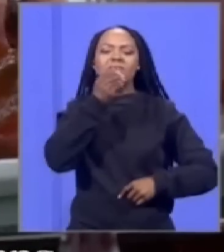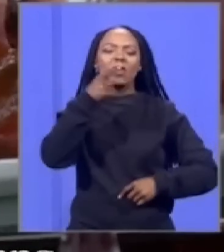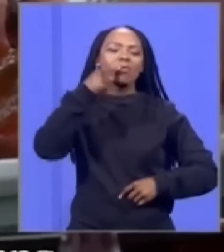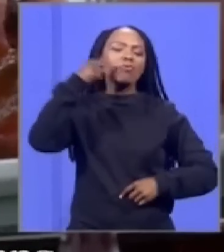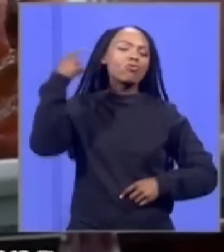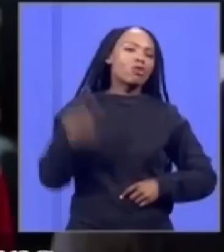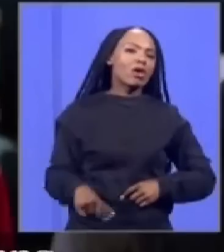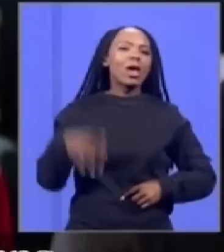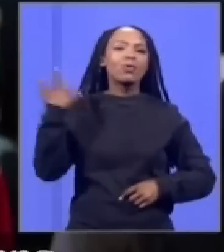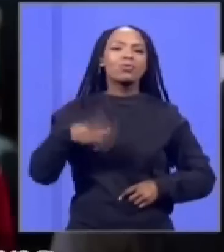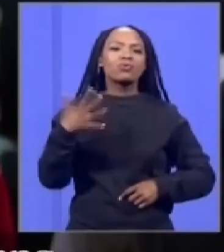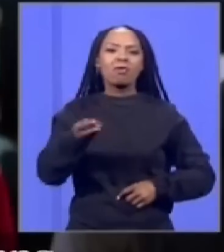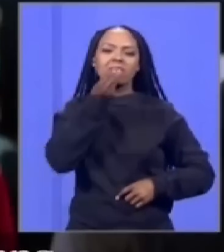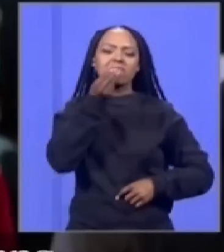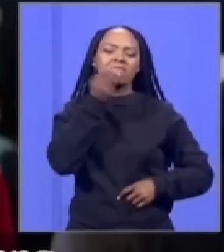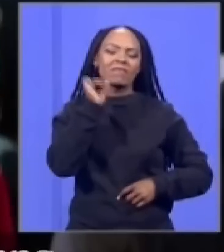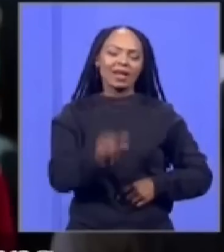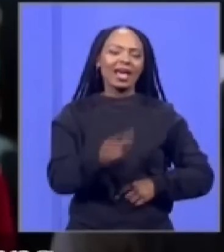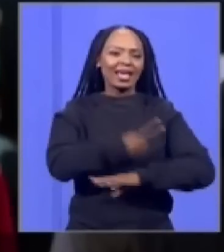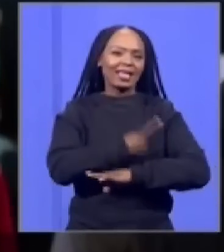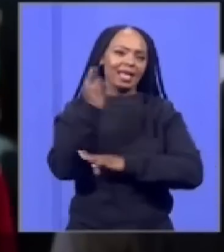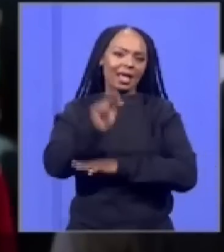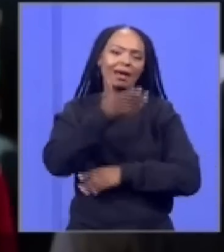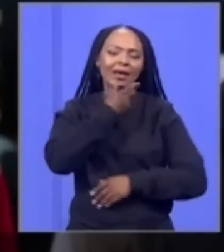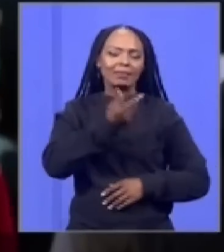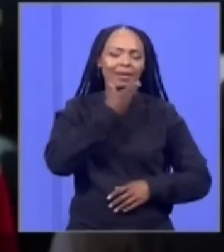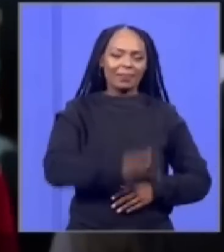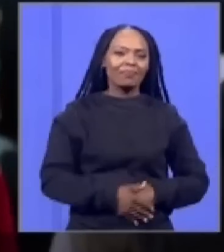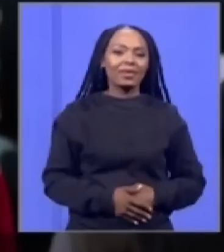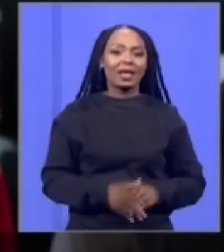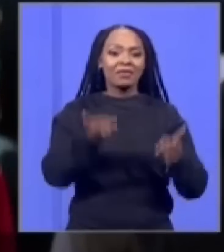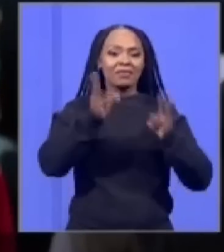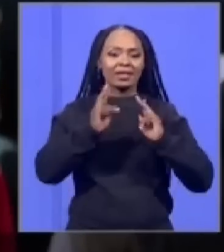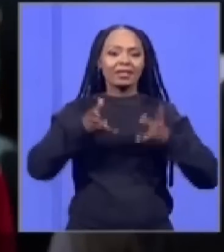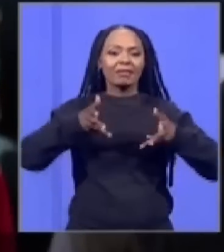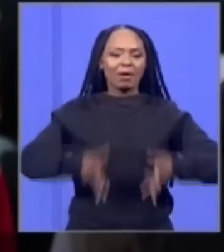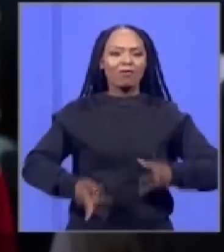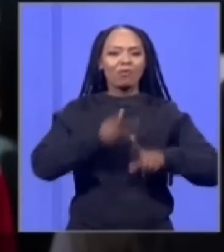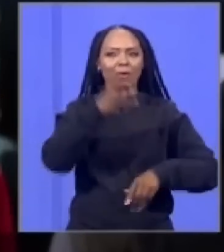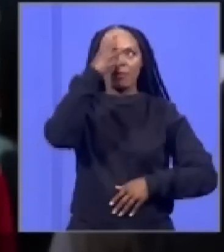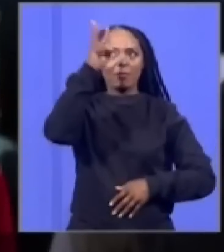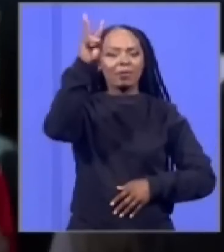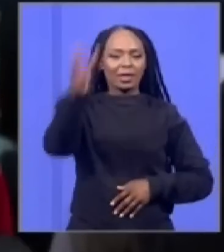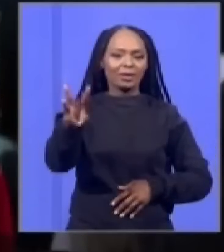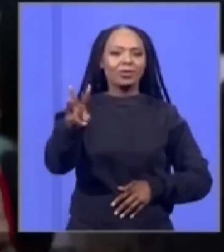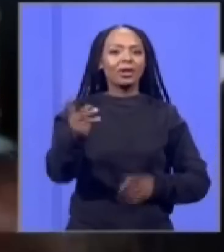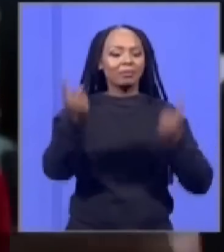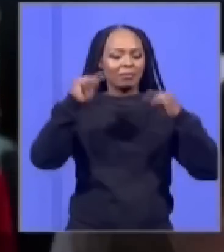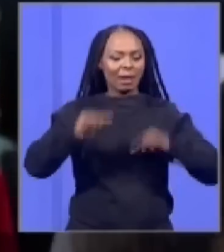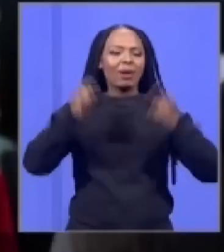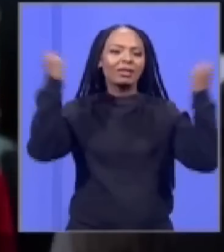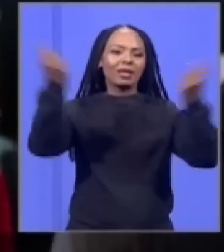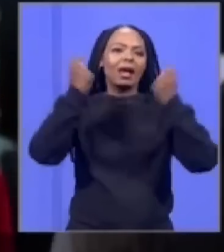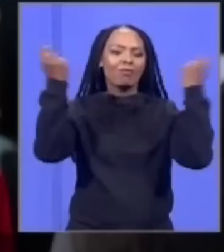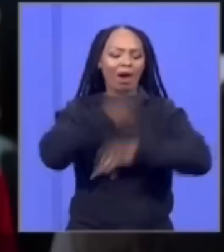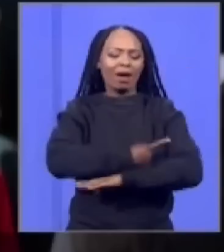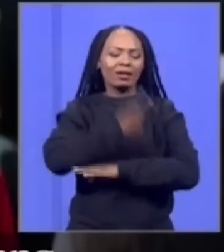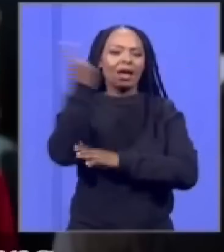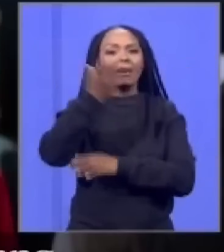la Christmas. Re na le baeng ba rona ba ba tswang all the way ba tswa ba le Pretoria go tla go keteka le rona